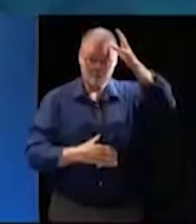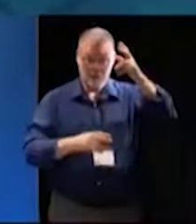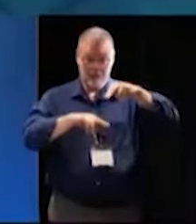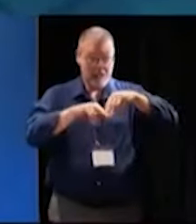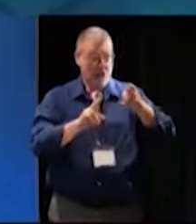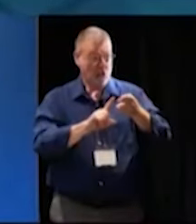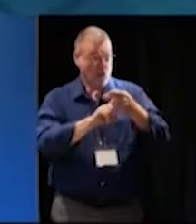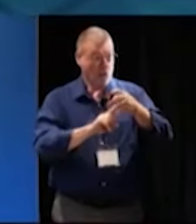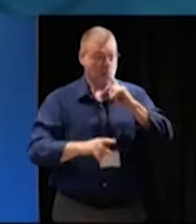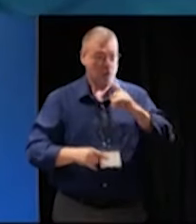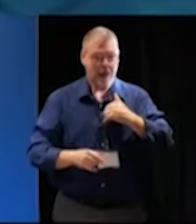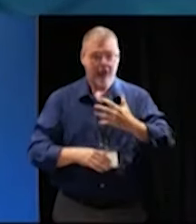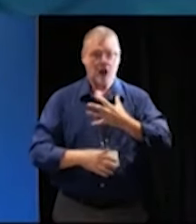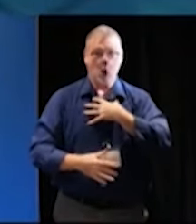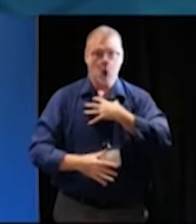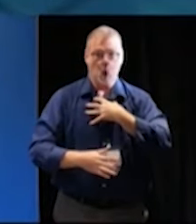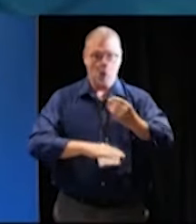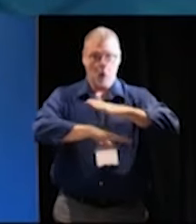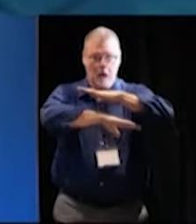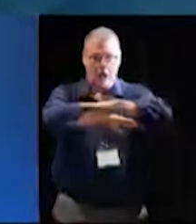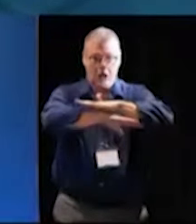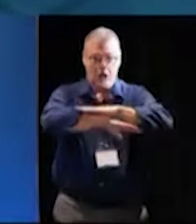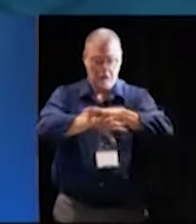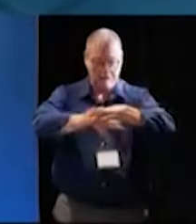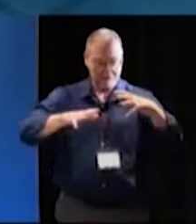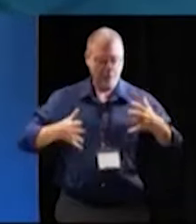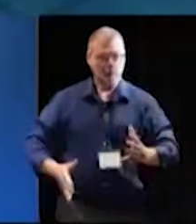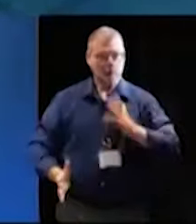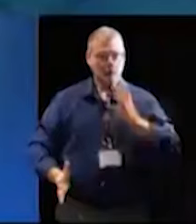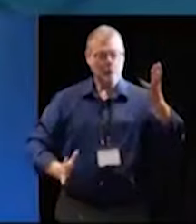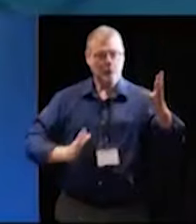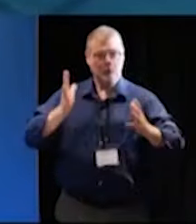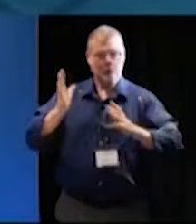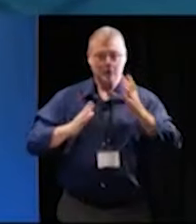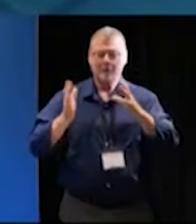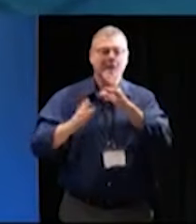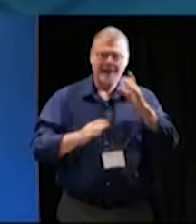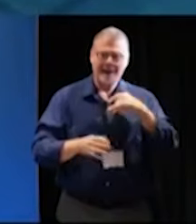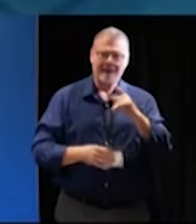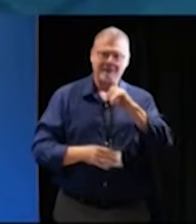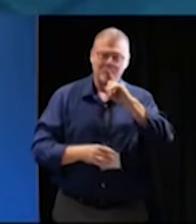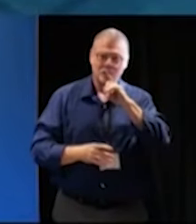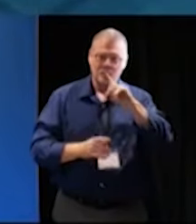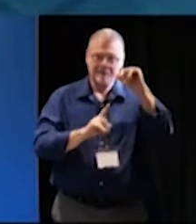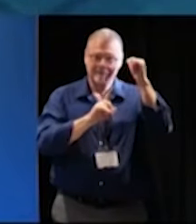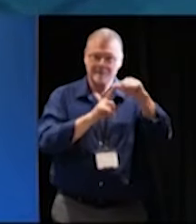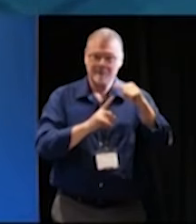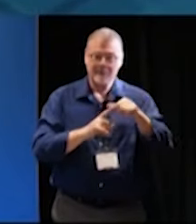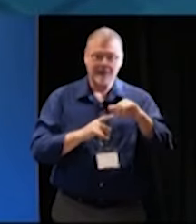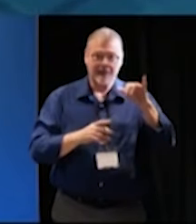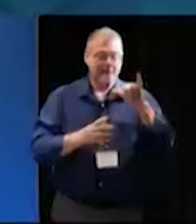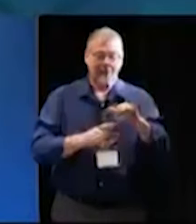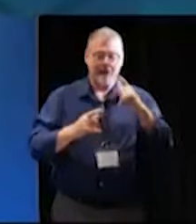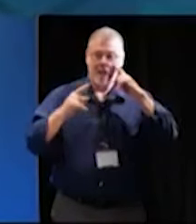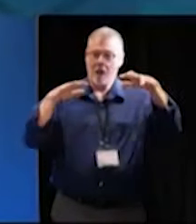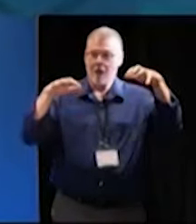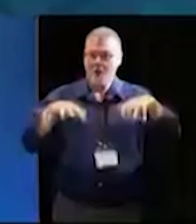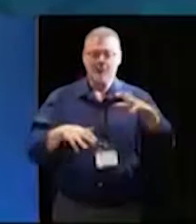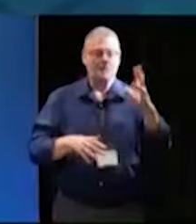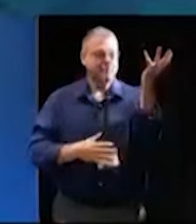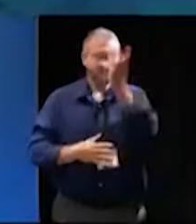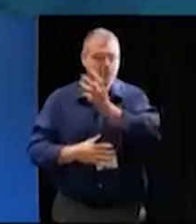that actually had white tablecloths in a restaurant was very fancy to me. And I remember being a kid and just being awestruck by the grandeur of this